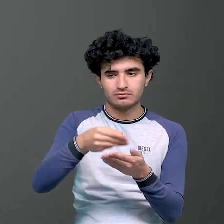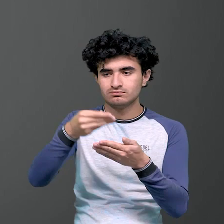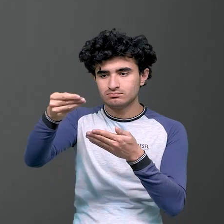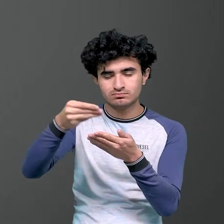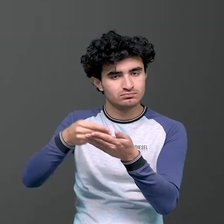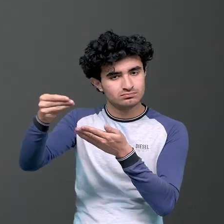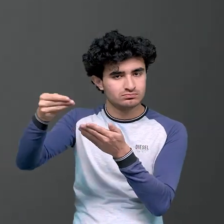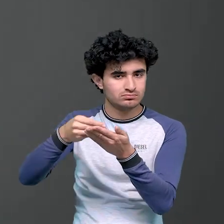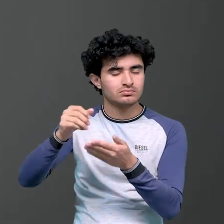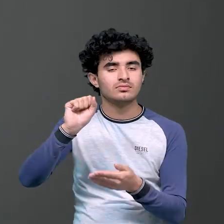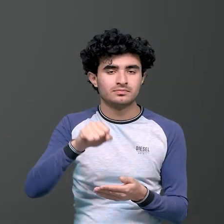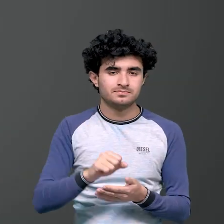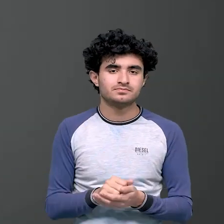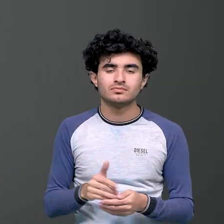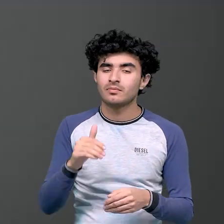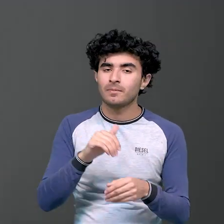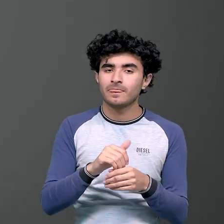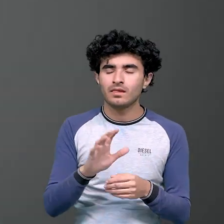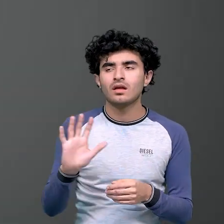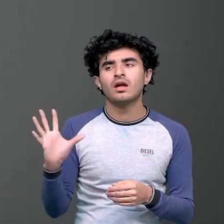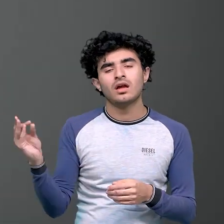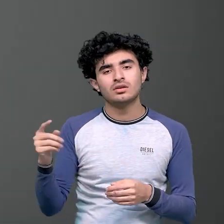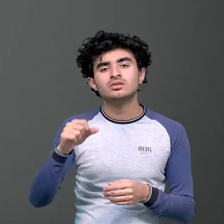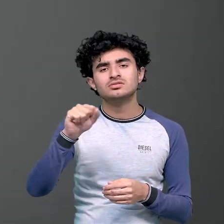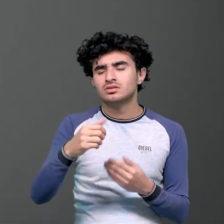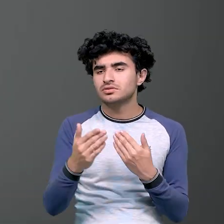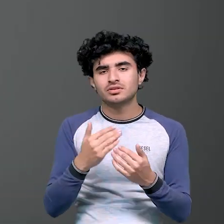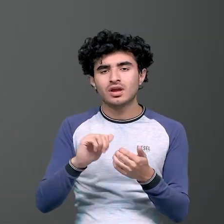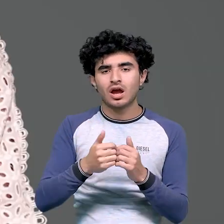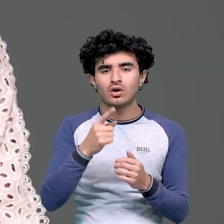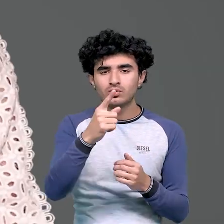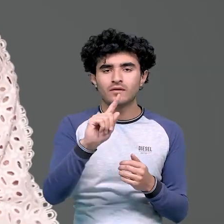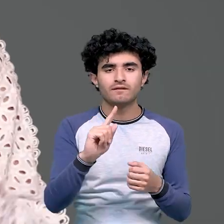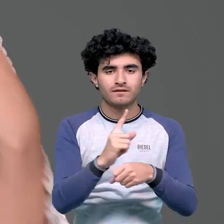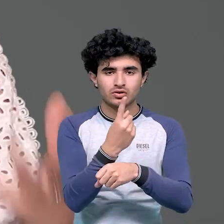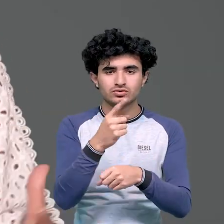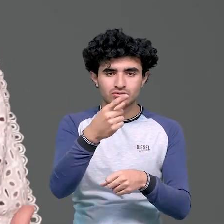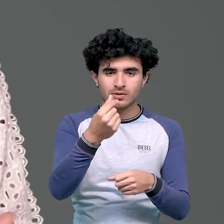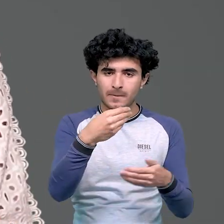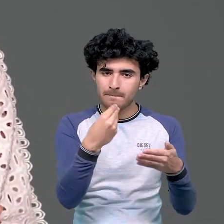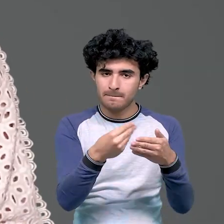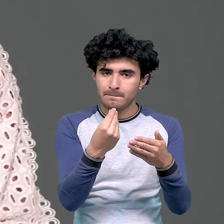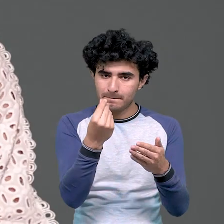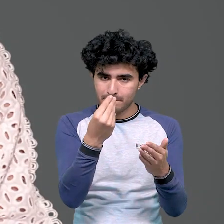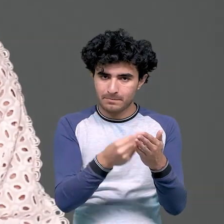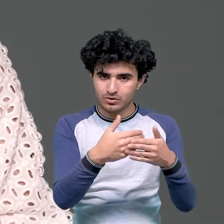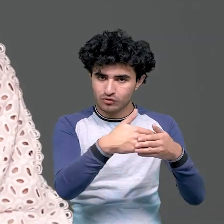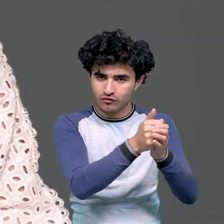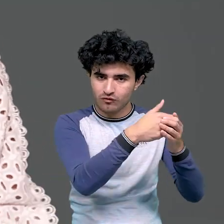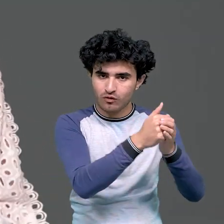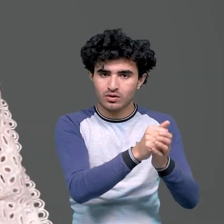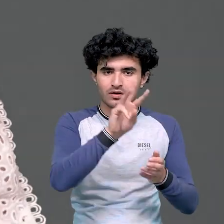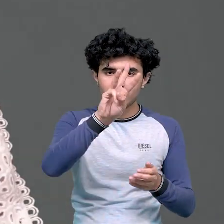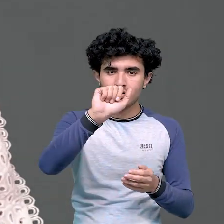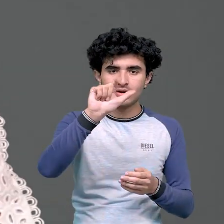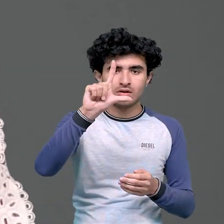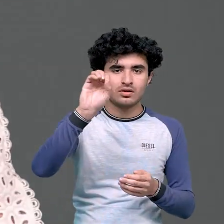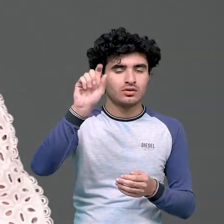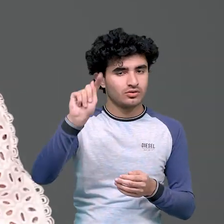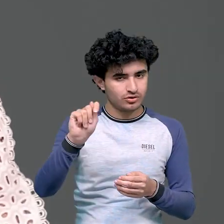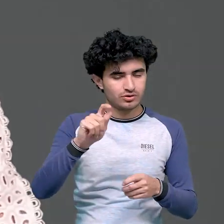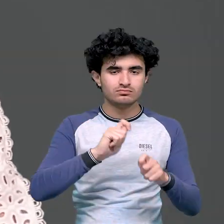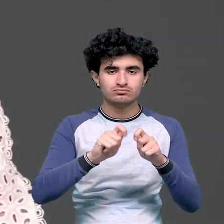stable coins as well. Now, elsewhere, you can just set up a digital wallet on an